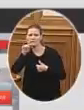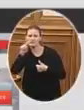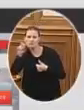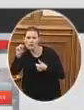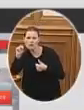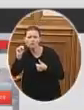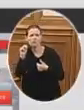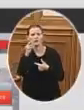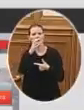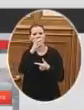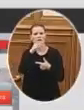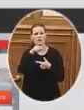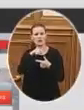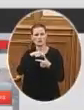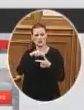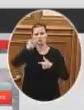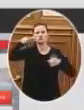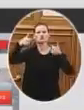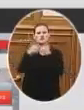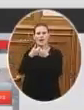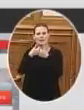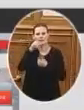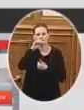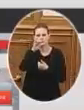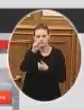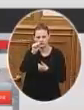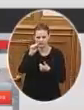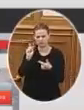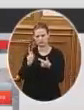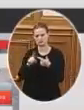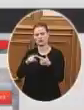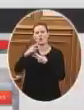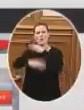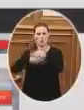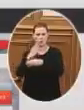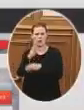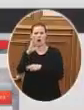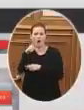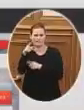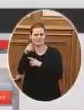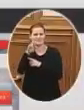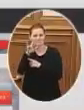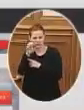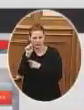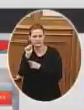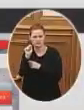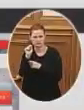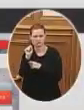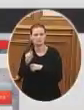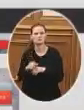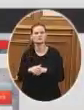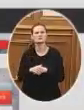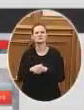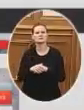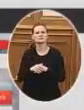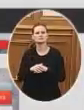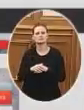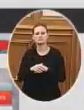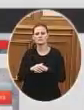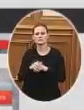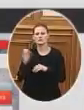then finally the America's Cup Series, which will be from September 7th through September 22nd in